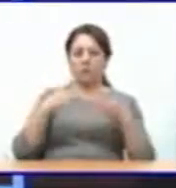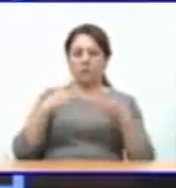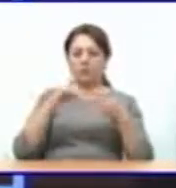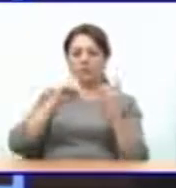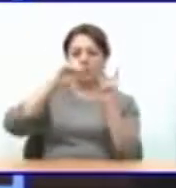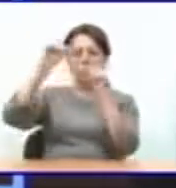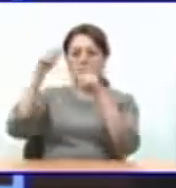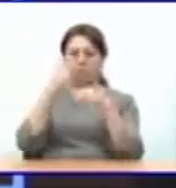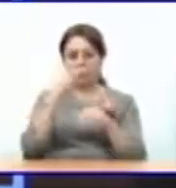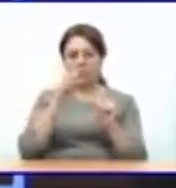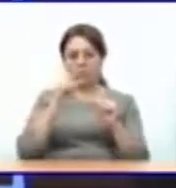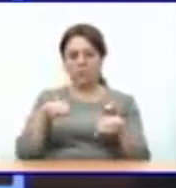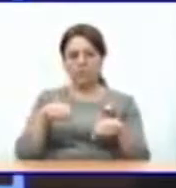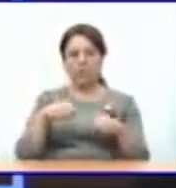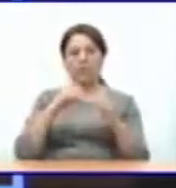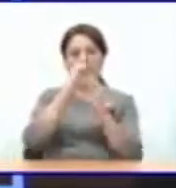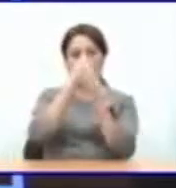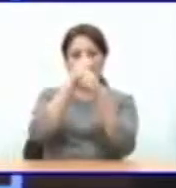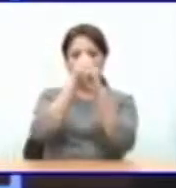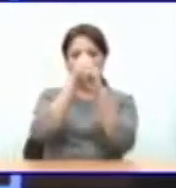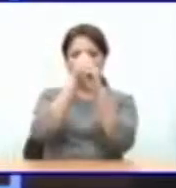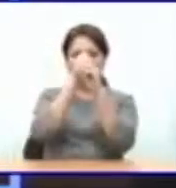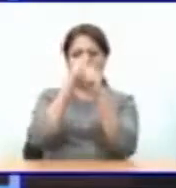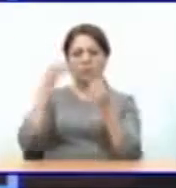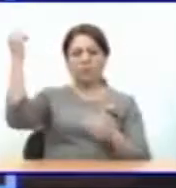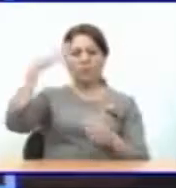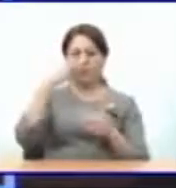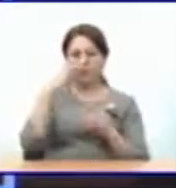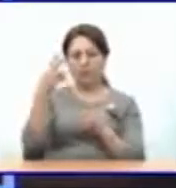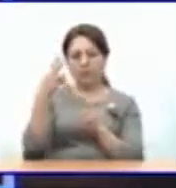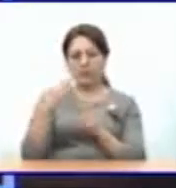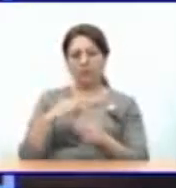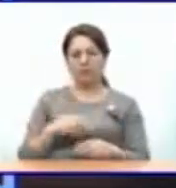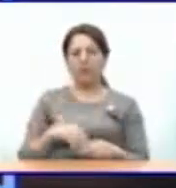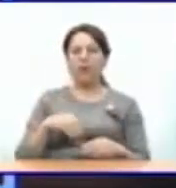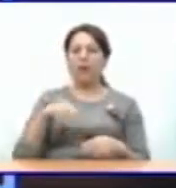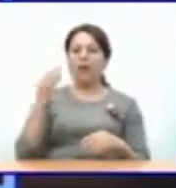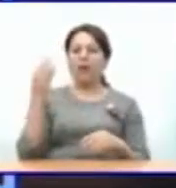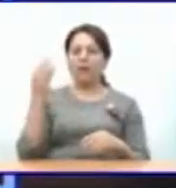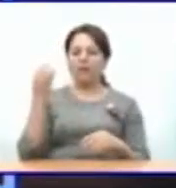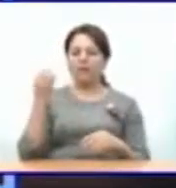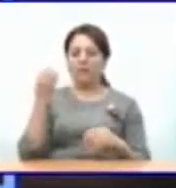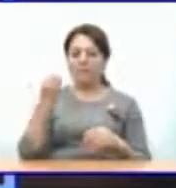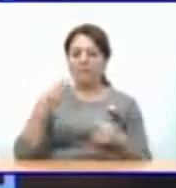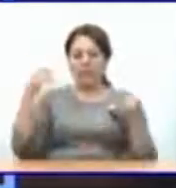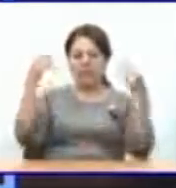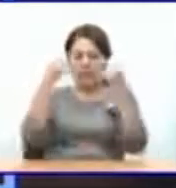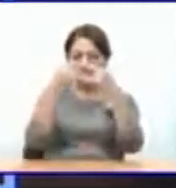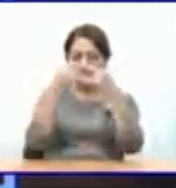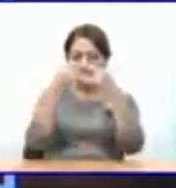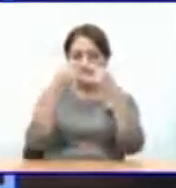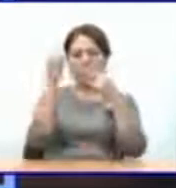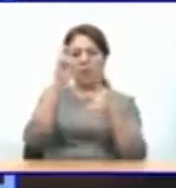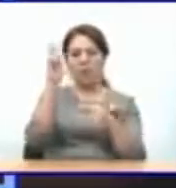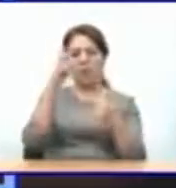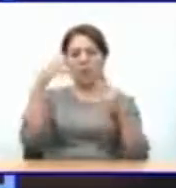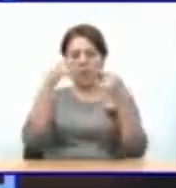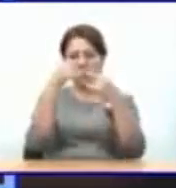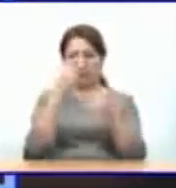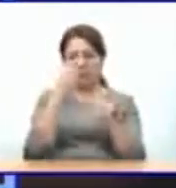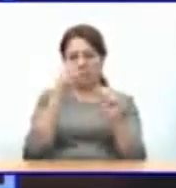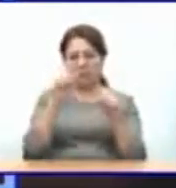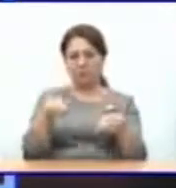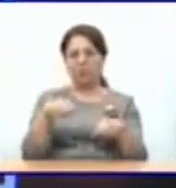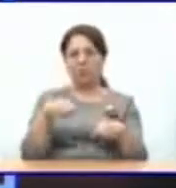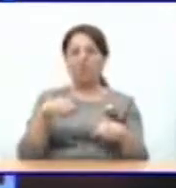ko'rib turibsiz. Teleskop quyoshga qaratilgan va tasvir oq ekranda aks ettirilgan. Mana bu